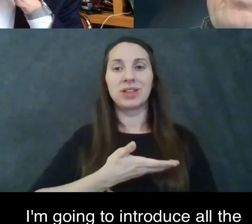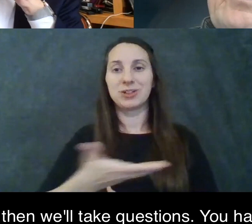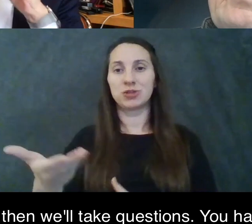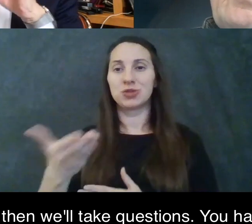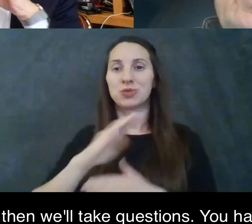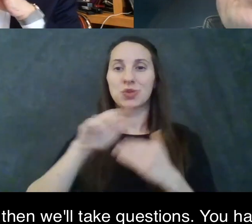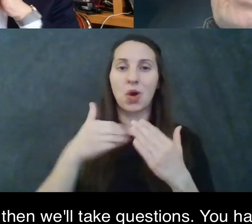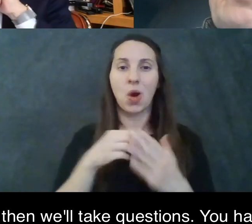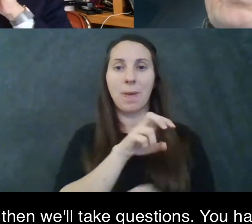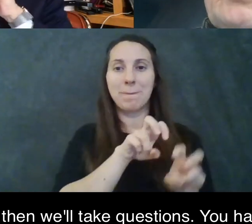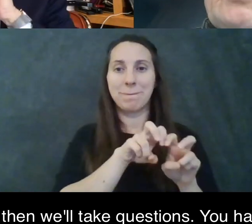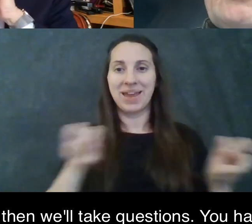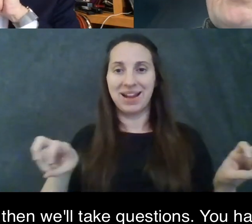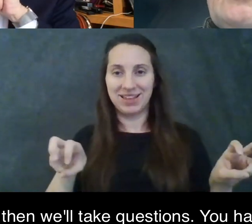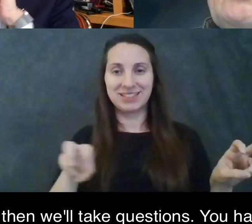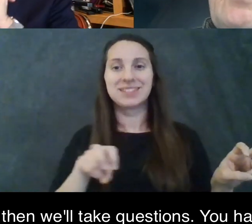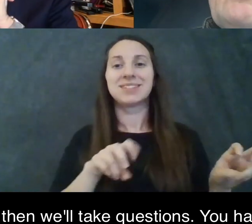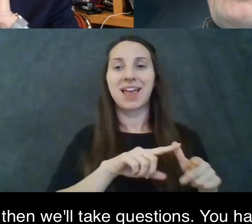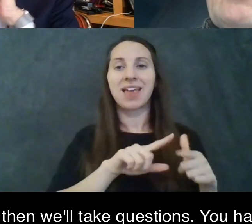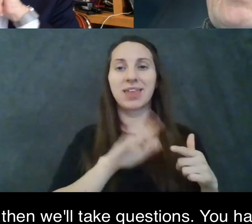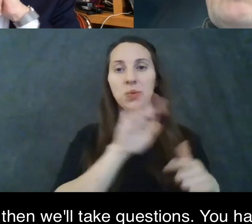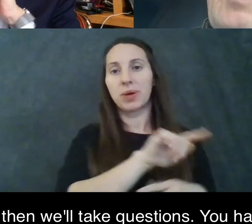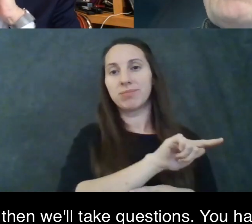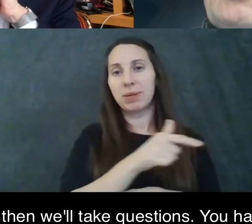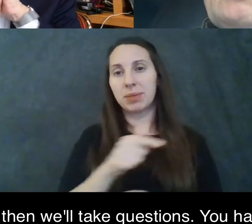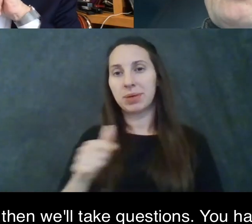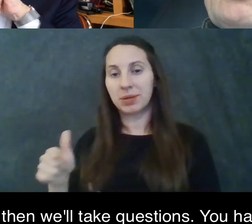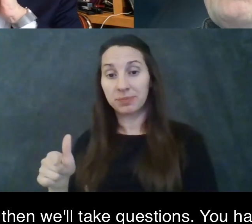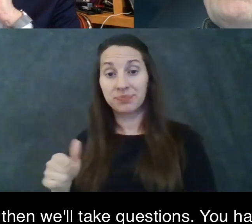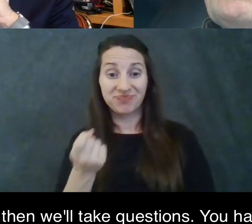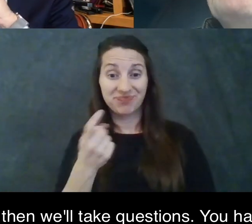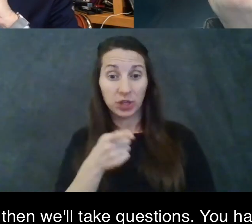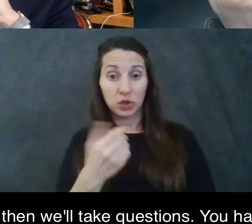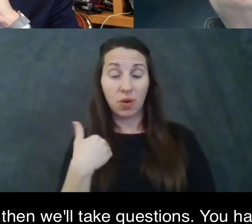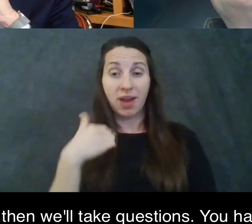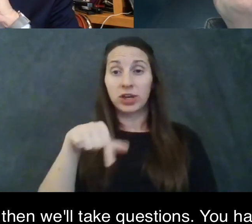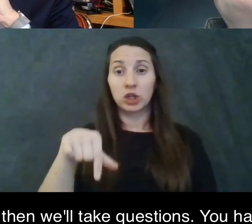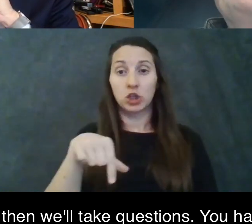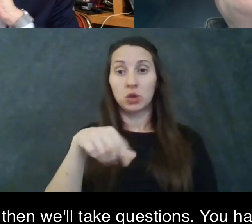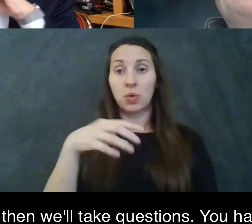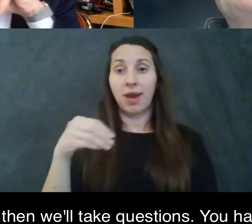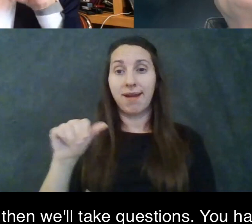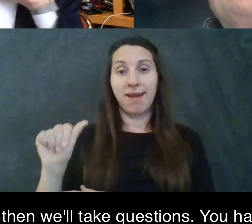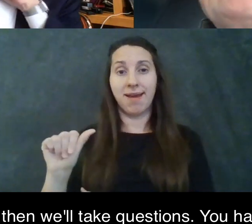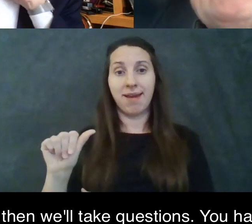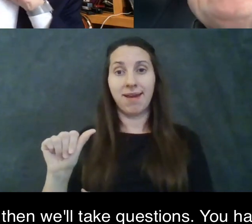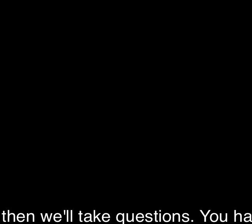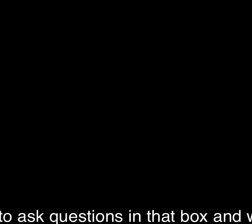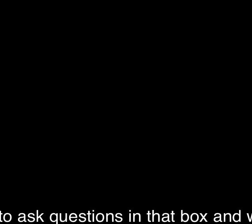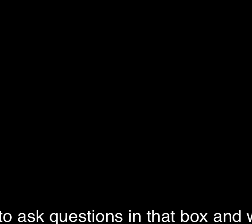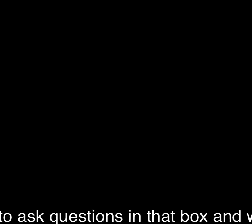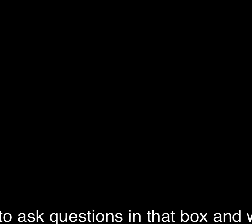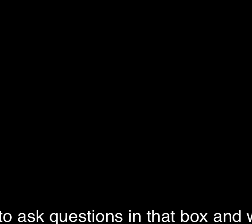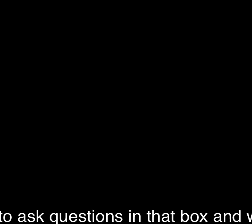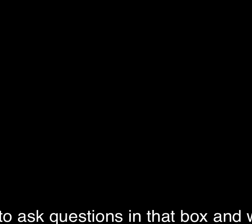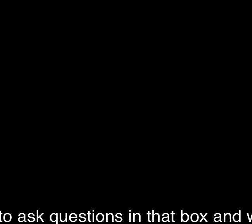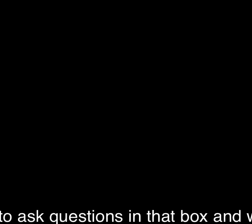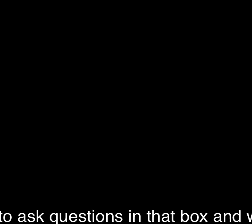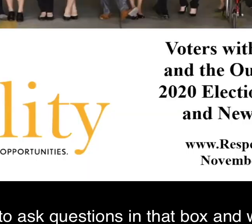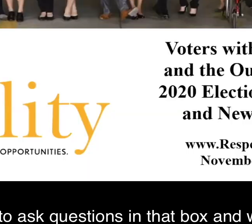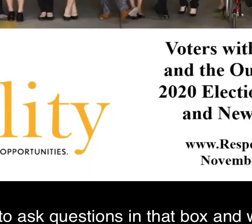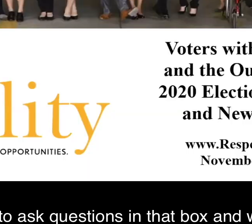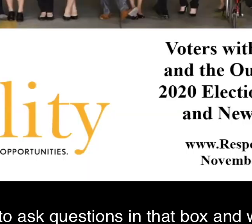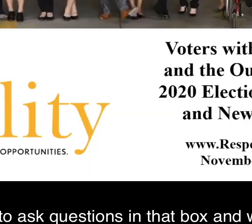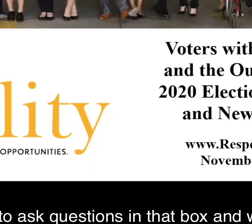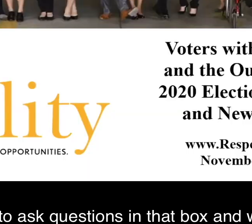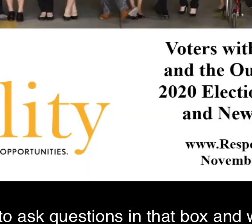we'll go down the line. Then we'll take questions. You have a Q&A box in your Zoom, so use that Q&A box during this to ask